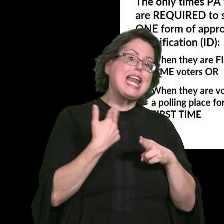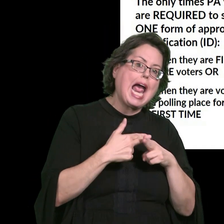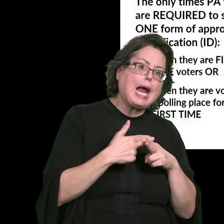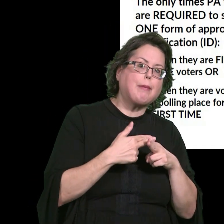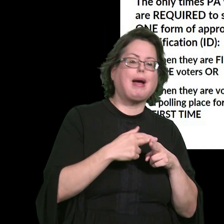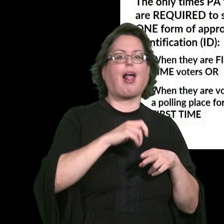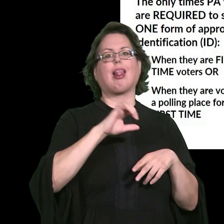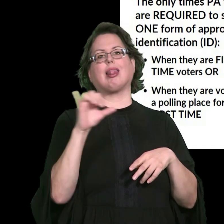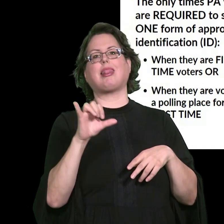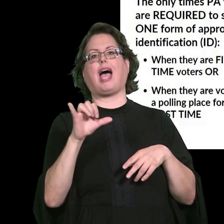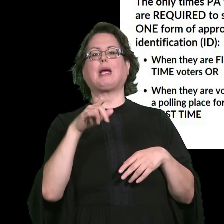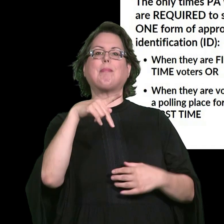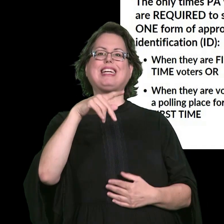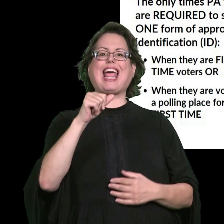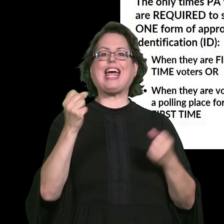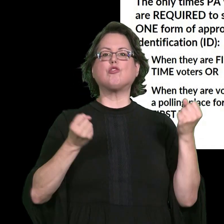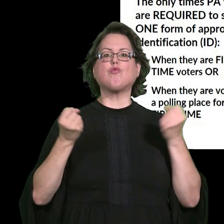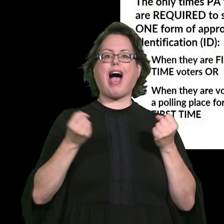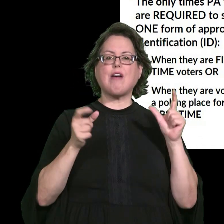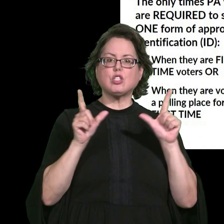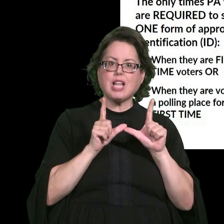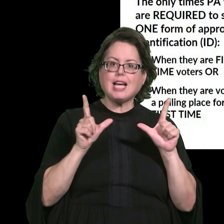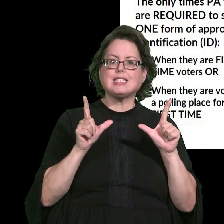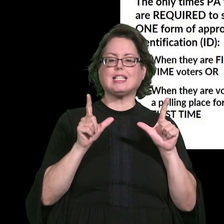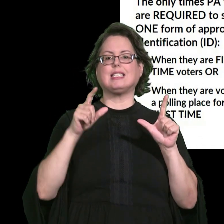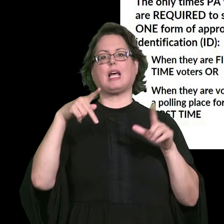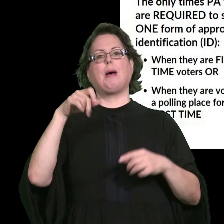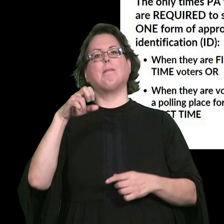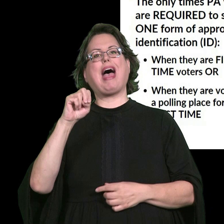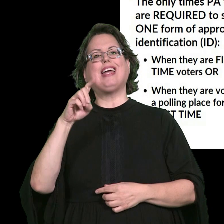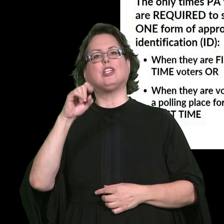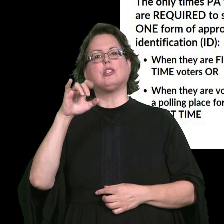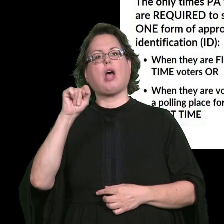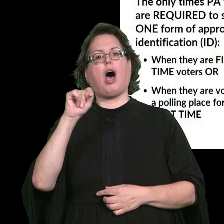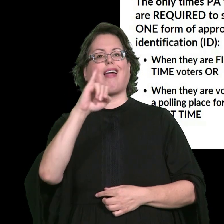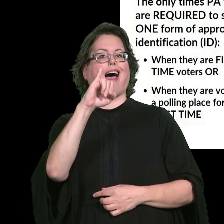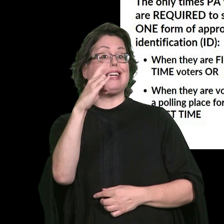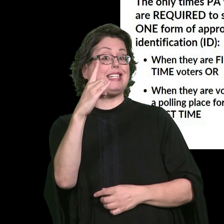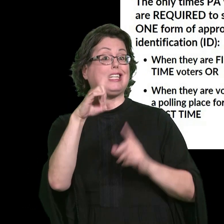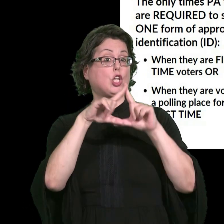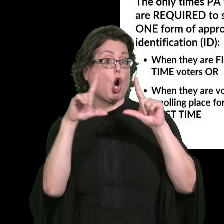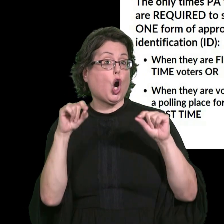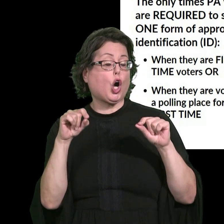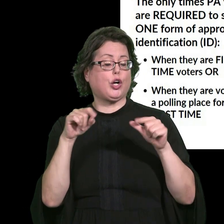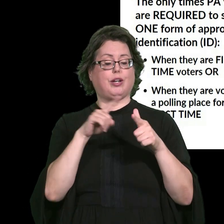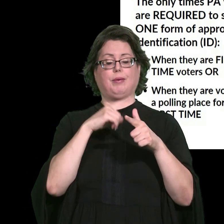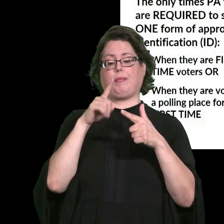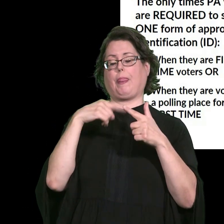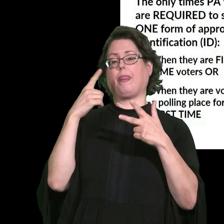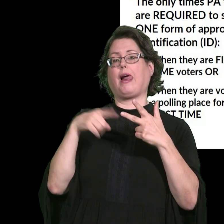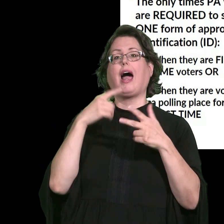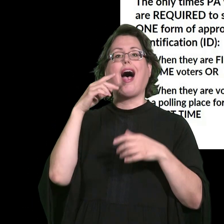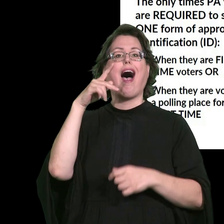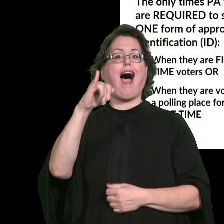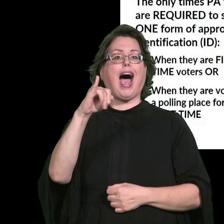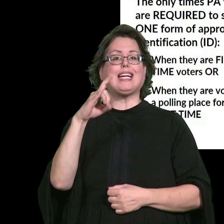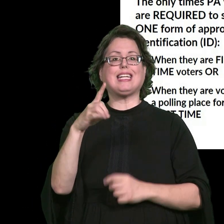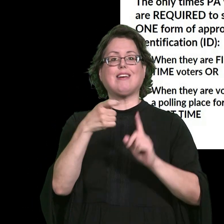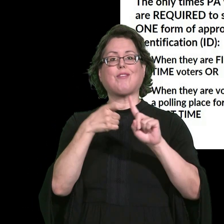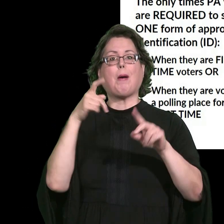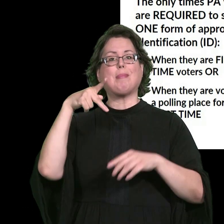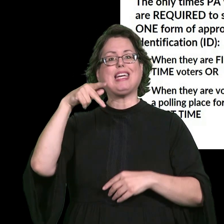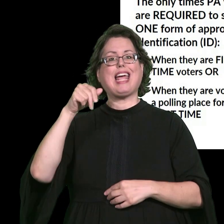as Pennsylvania driver's license or PennDOT ID card, ID by any Pennsylvania government